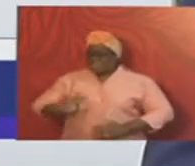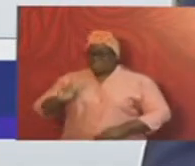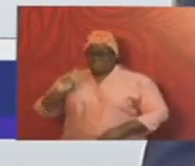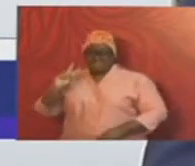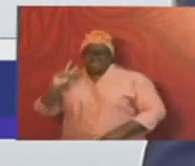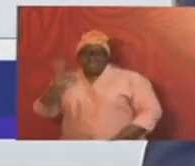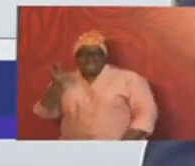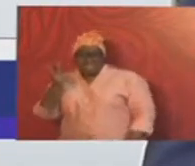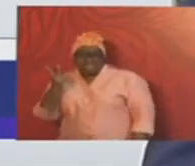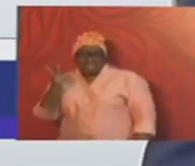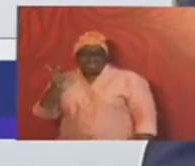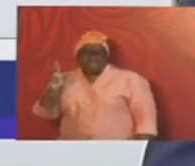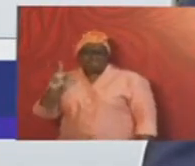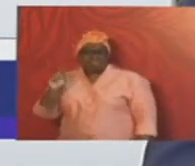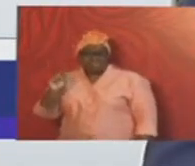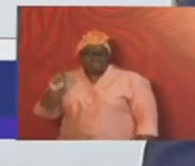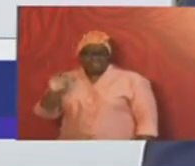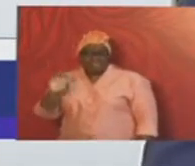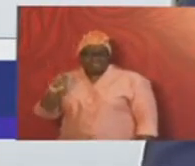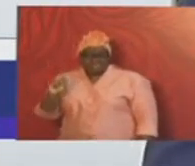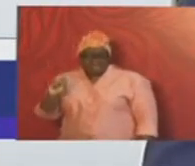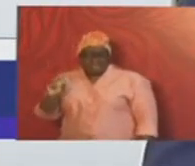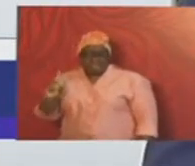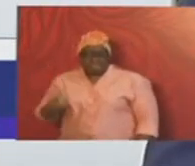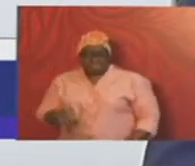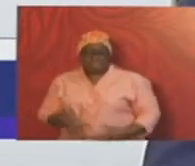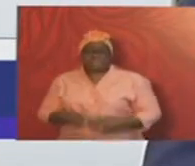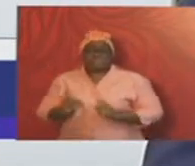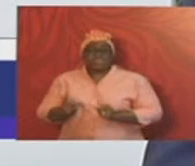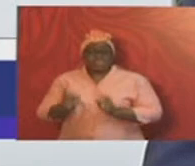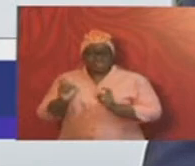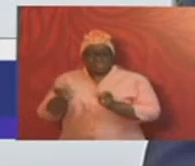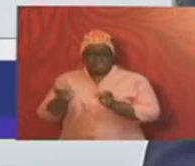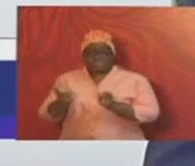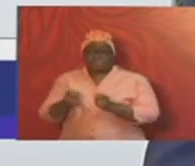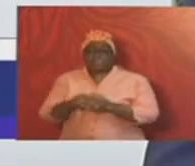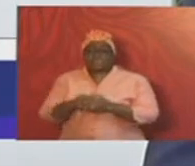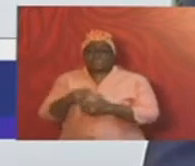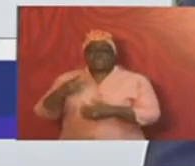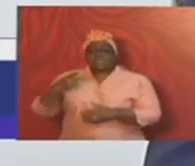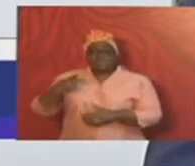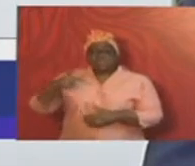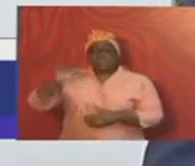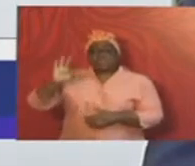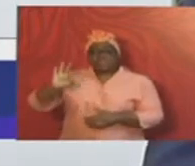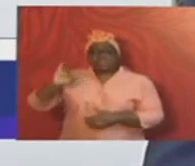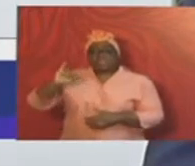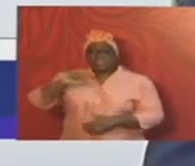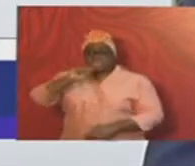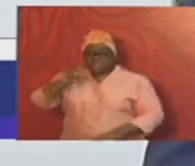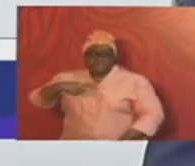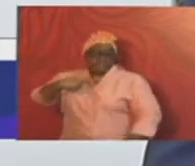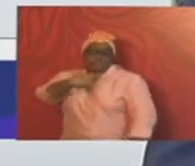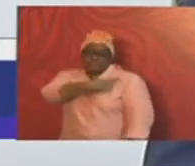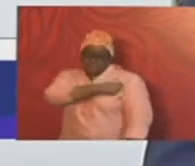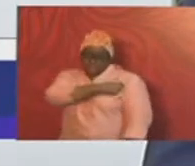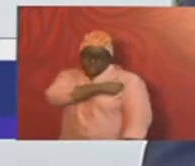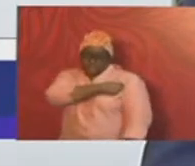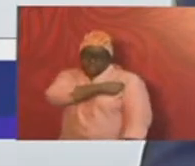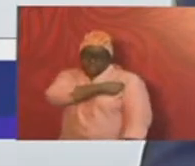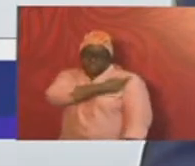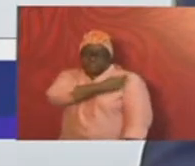of Health, that has been signed off. What needs to be finished now is the communication plan and